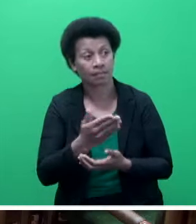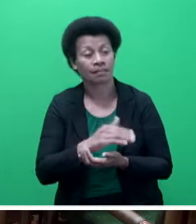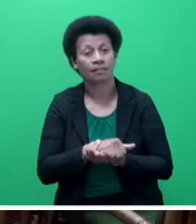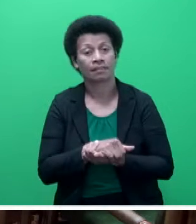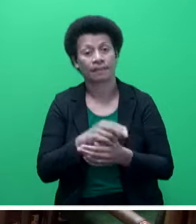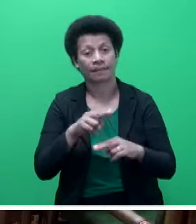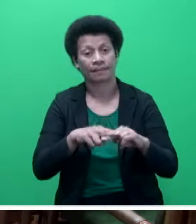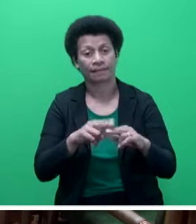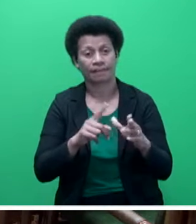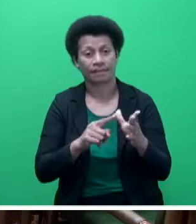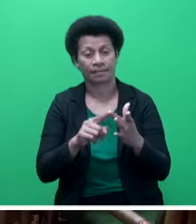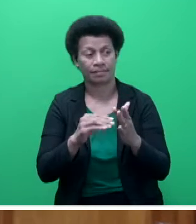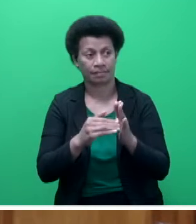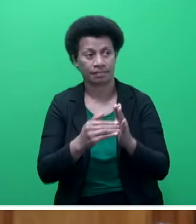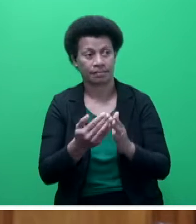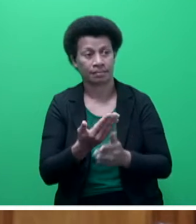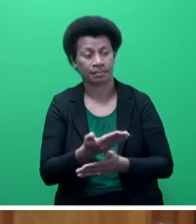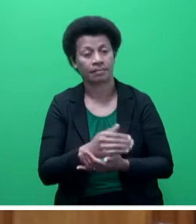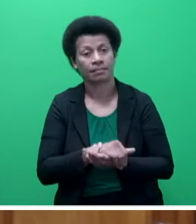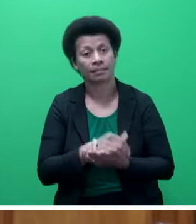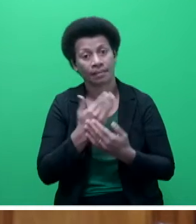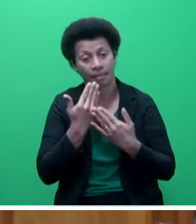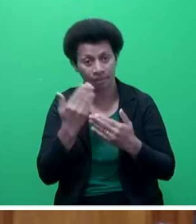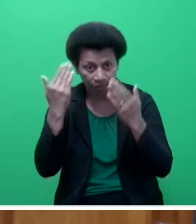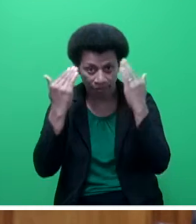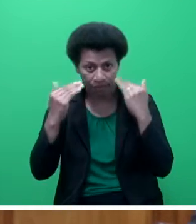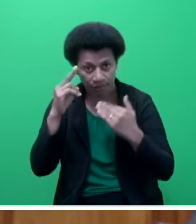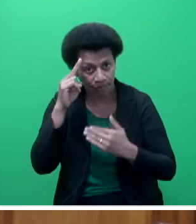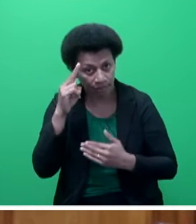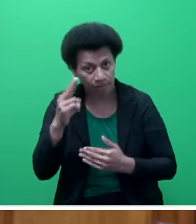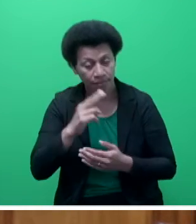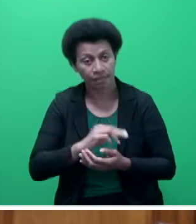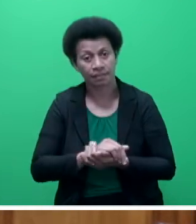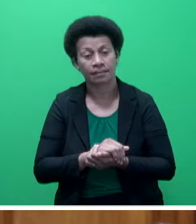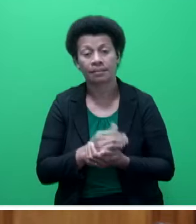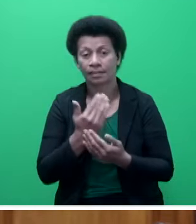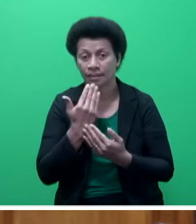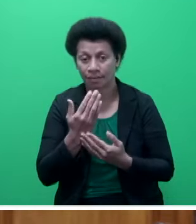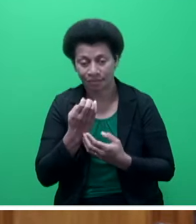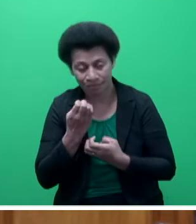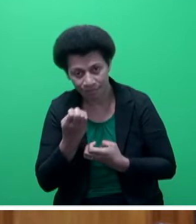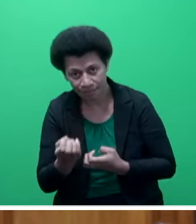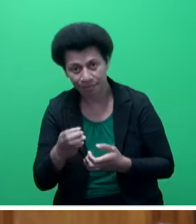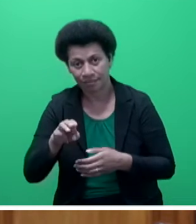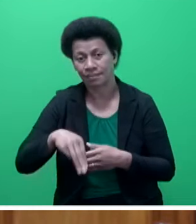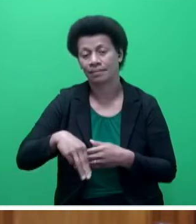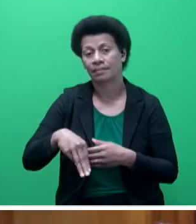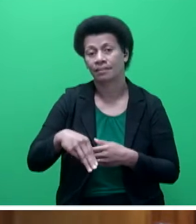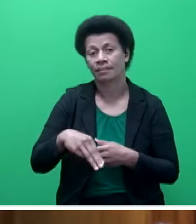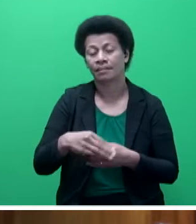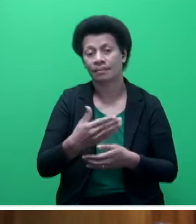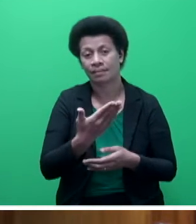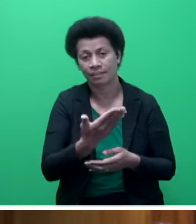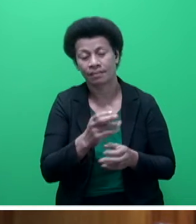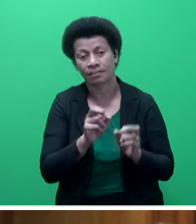Thank you, Mr. Speaker, sir. Mr. Speaker, sir, I thank the honourable member for the question and for the opportunity to respond to it. Mr.